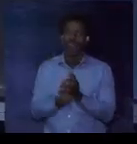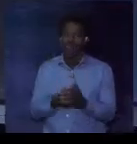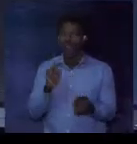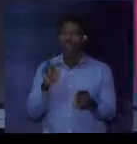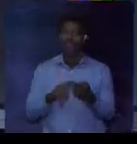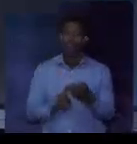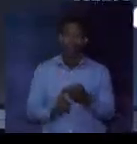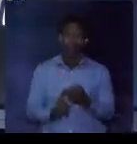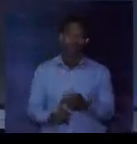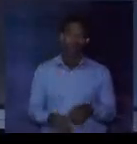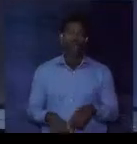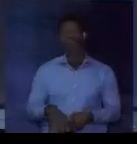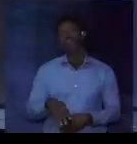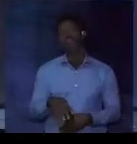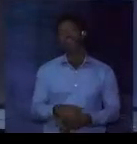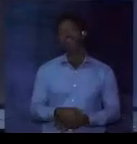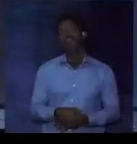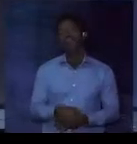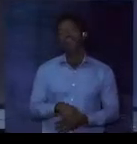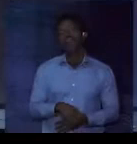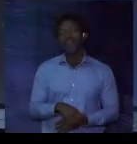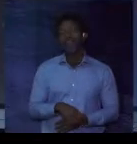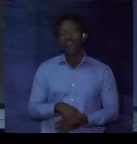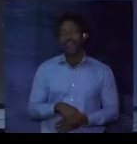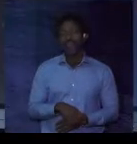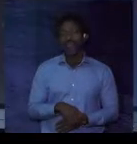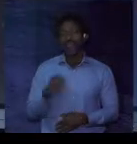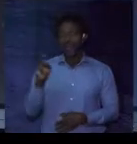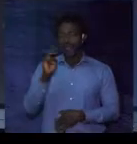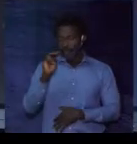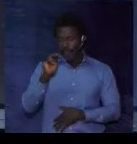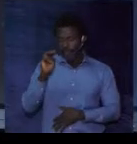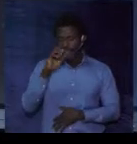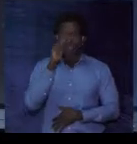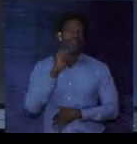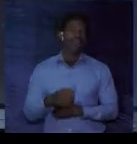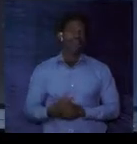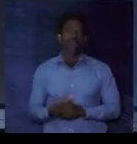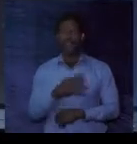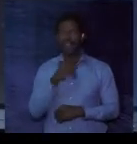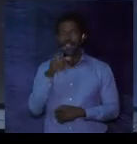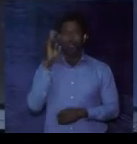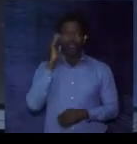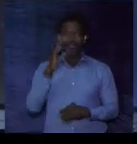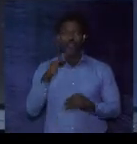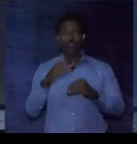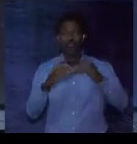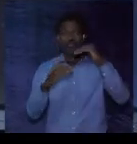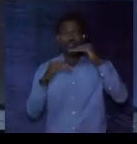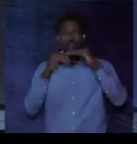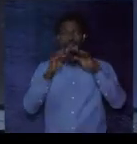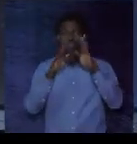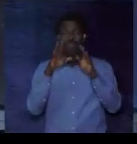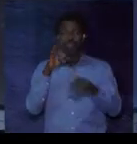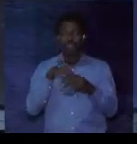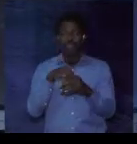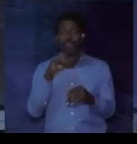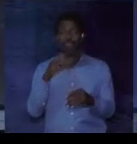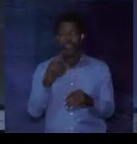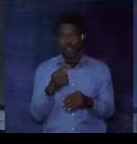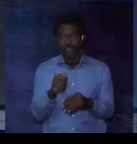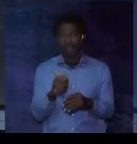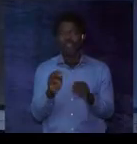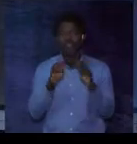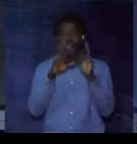moving away from thousands. After the thousands, you go to, of course, you already know, we'll go to millions. And then we'll